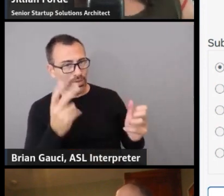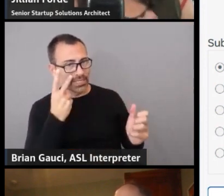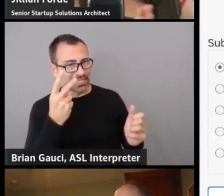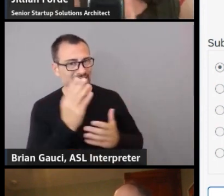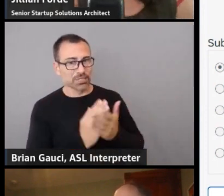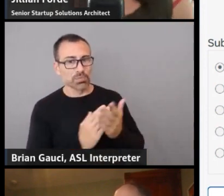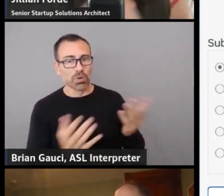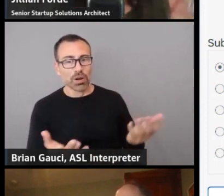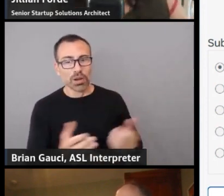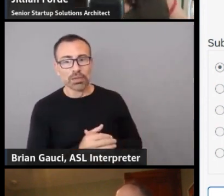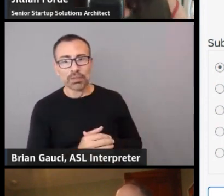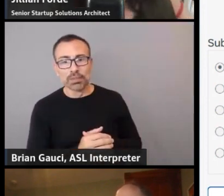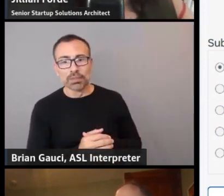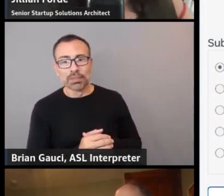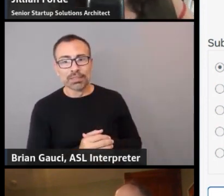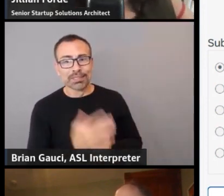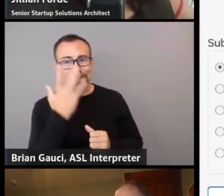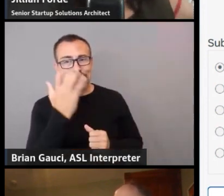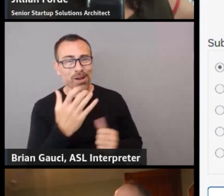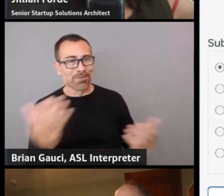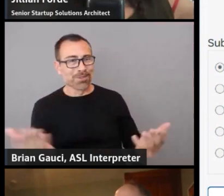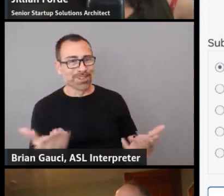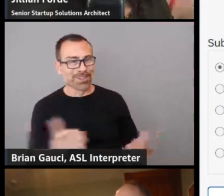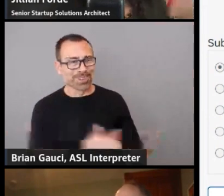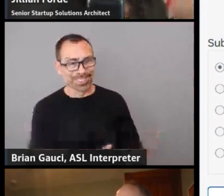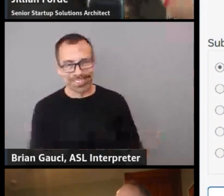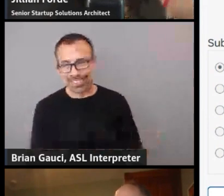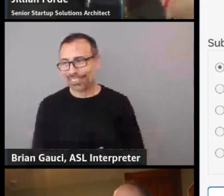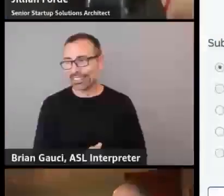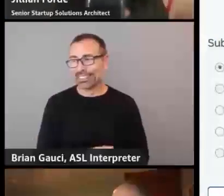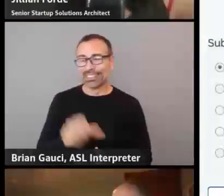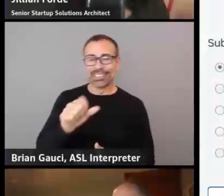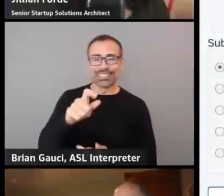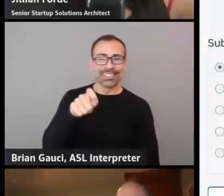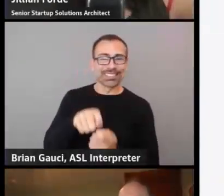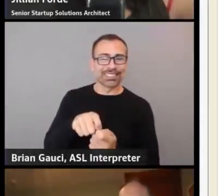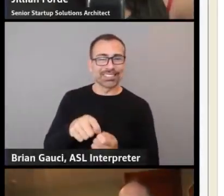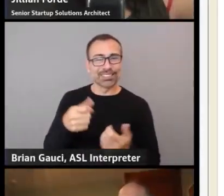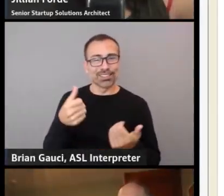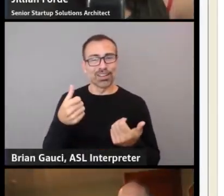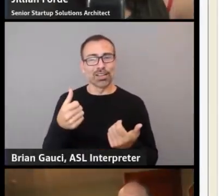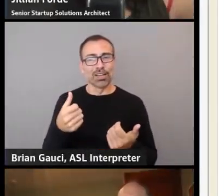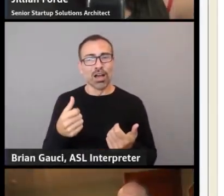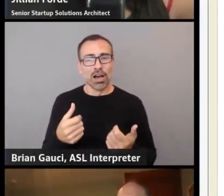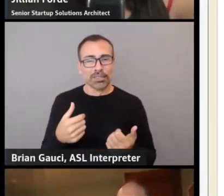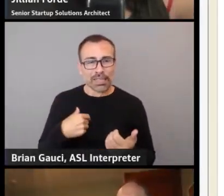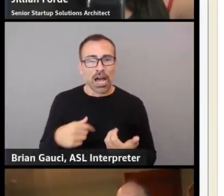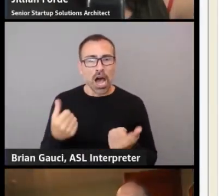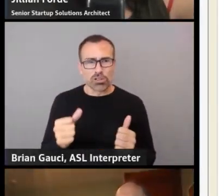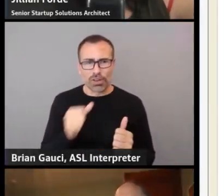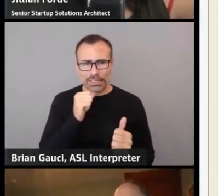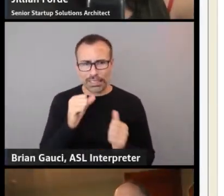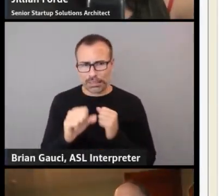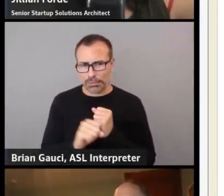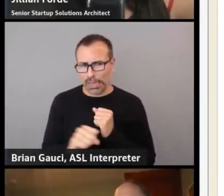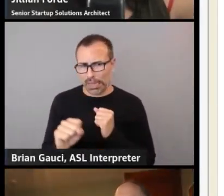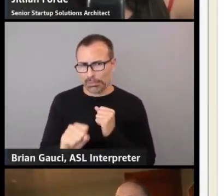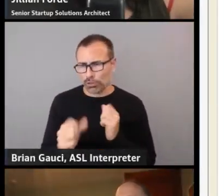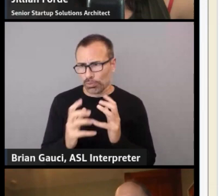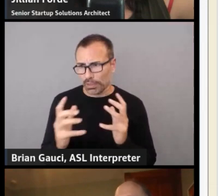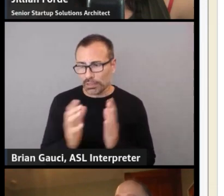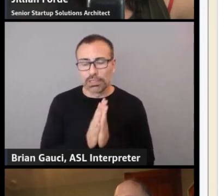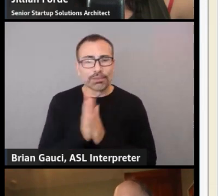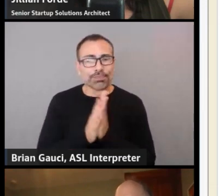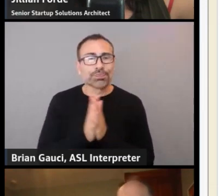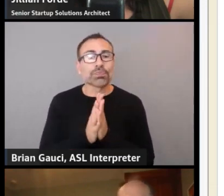is why we're here. Yeah, exactly. So, okay, I'll just try not to belabor too many points. And